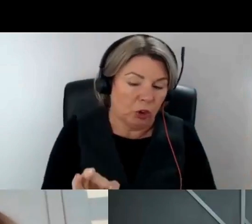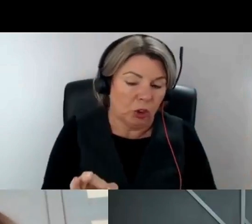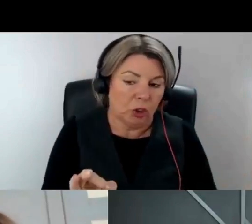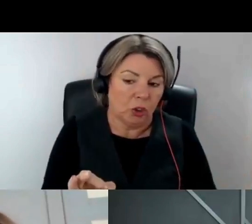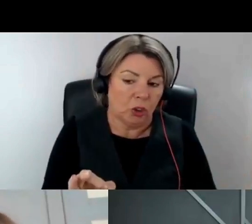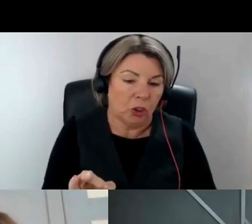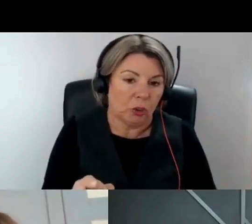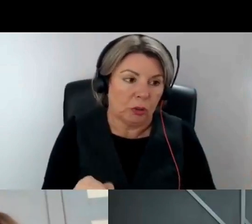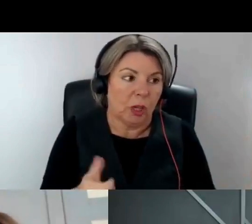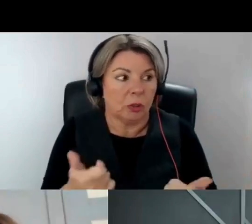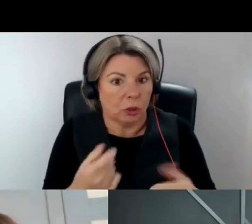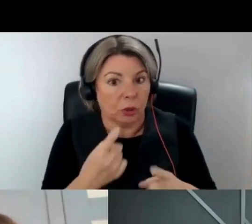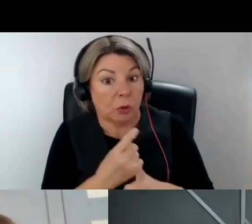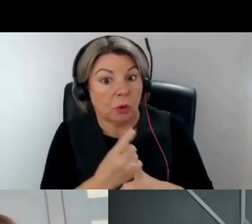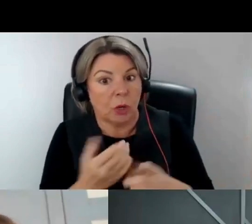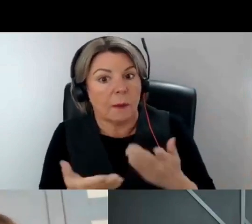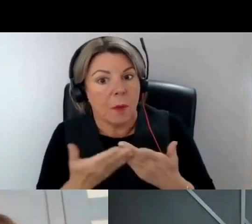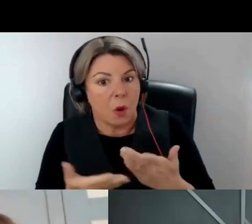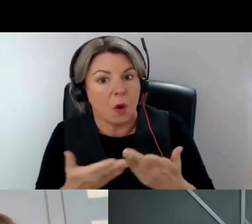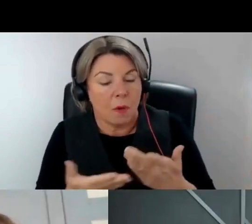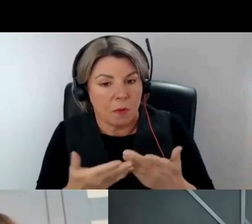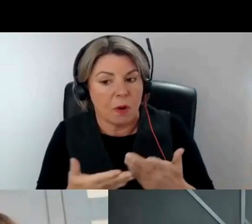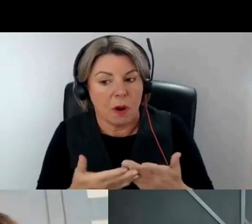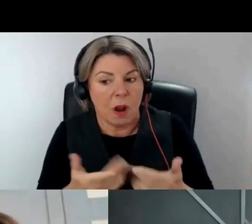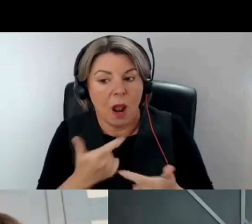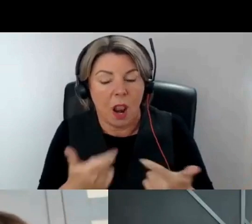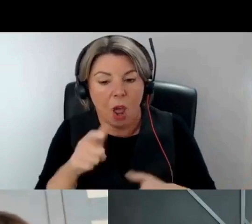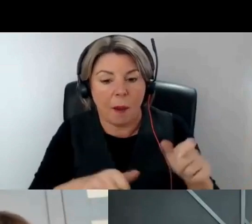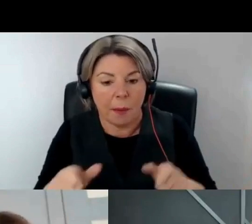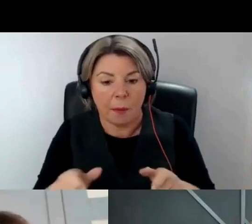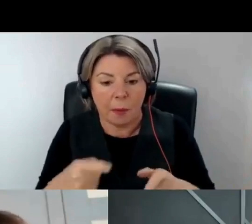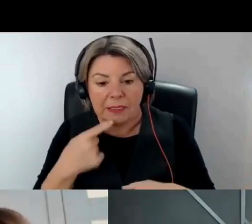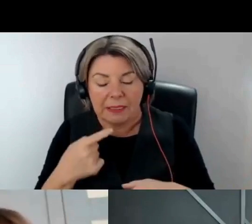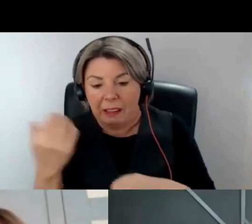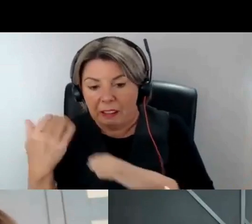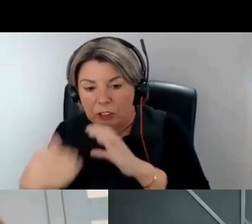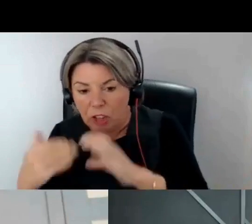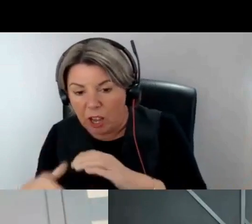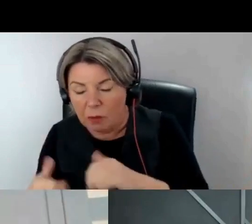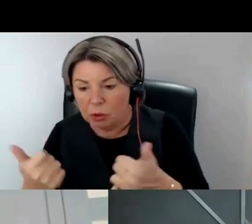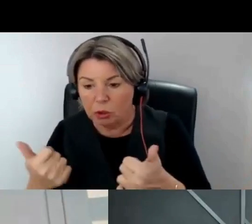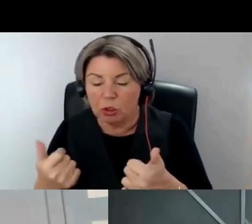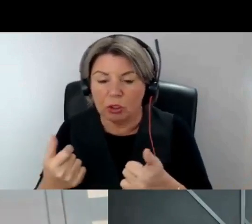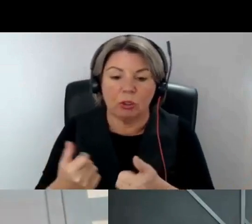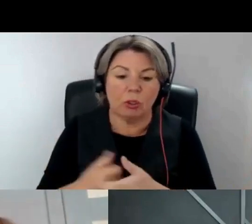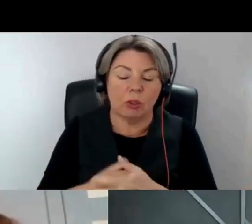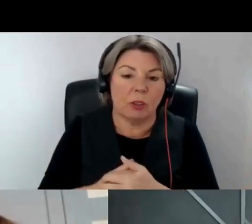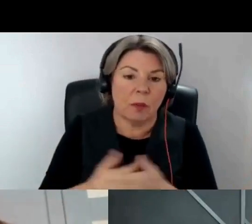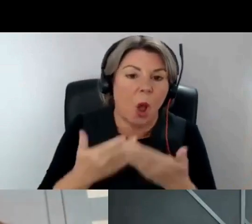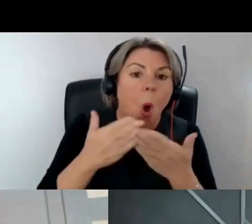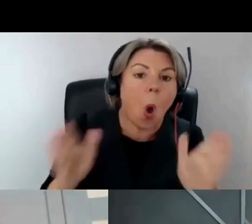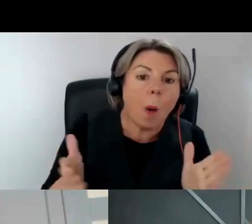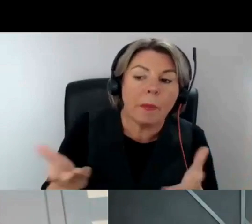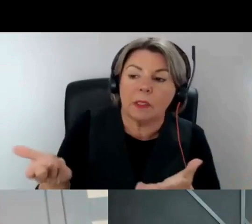it's good that we are talking more. And a lot of people have been saying that in the chat, and it's great that we're having this openness and